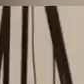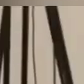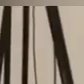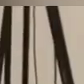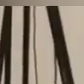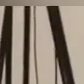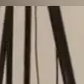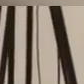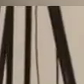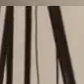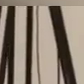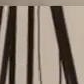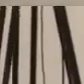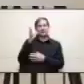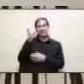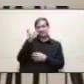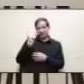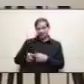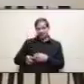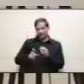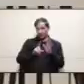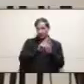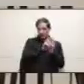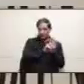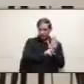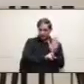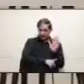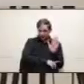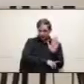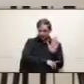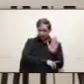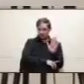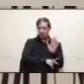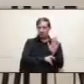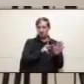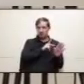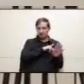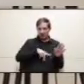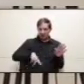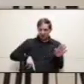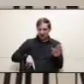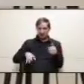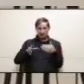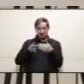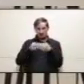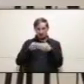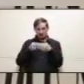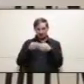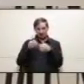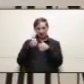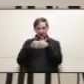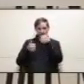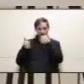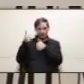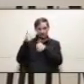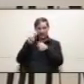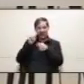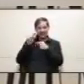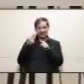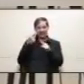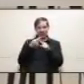to the Speaker of the Legislature, the Premier, the members of the Executive. I just